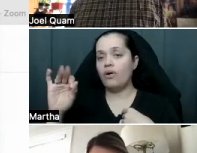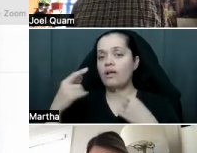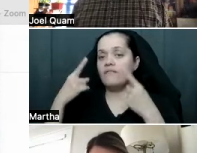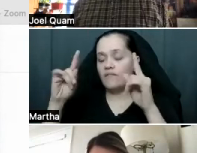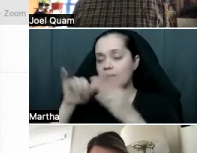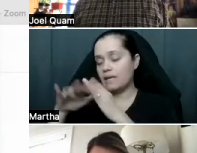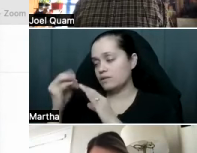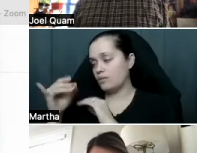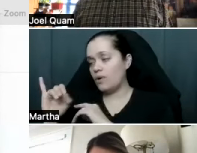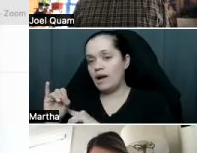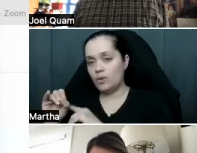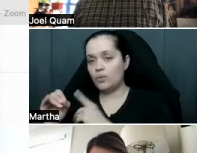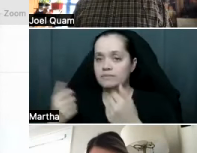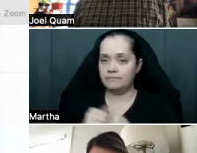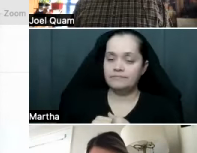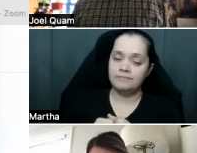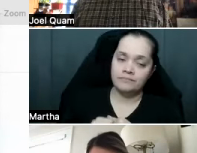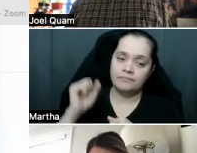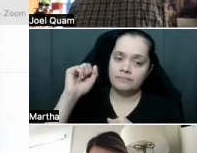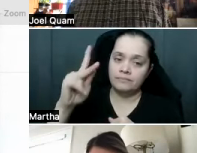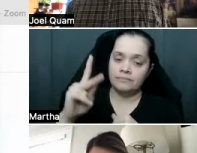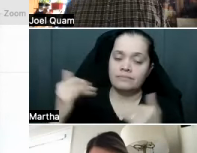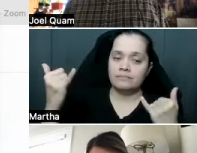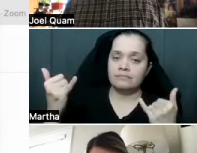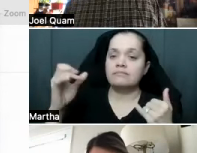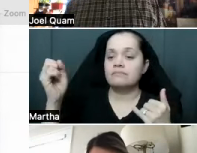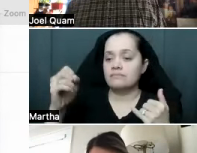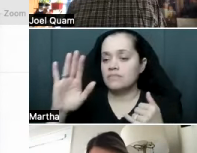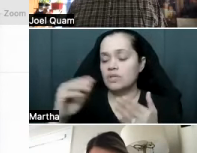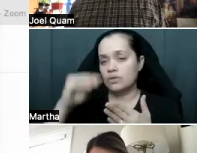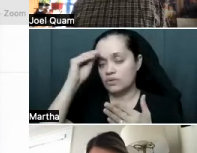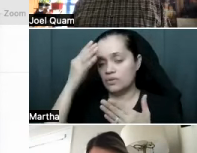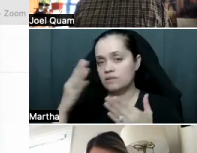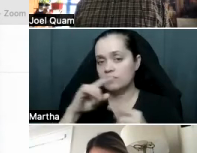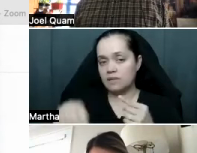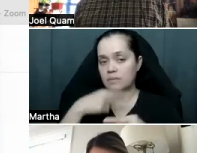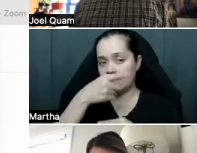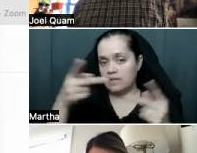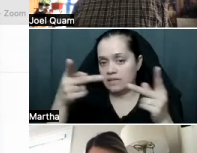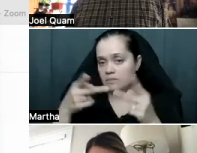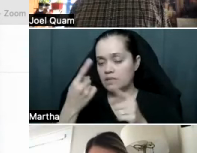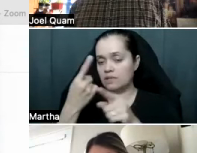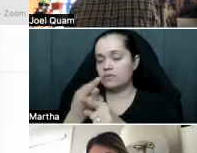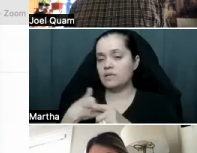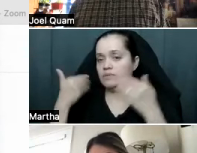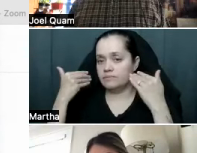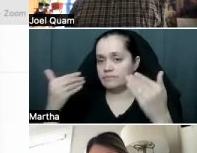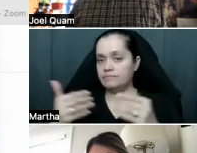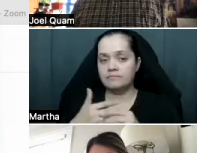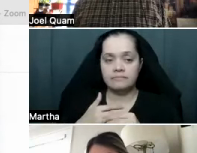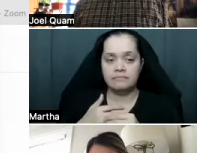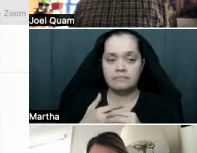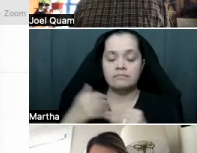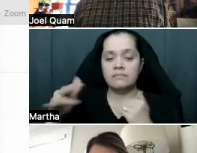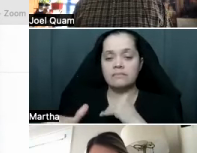Ohio. Okay, so yes, you're learning something about these places as we go along.